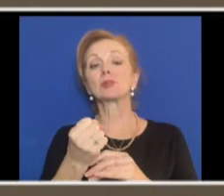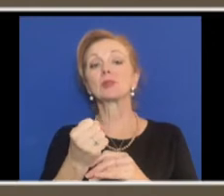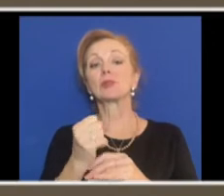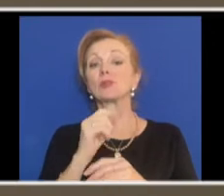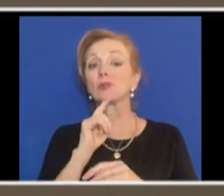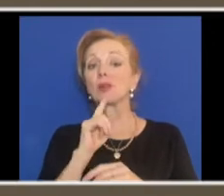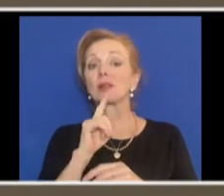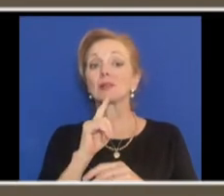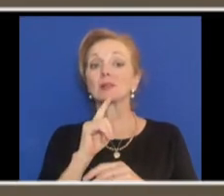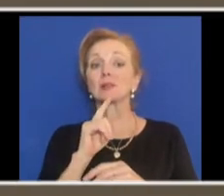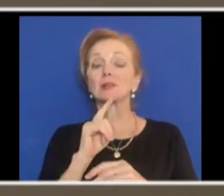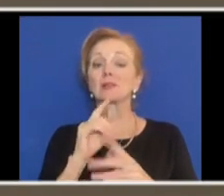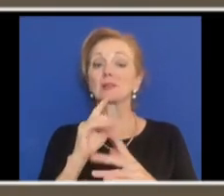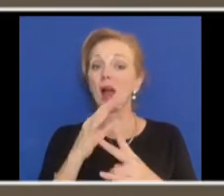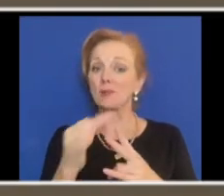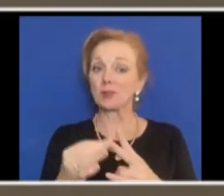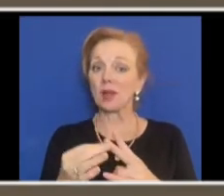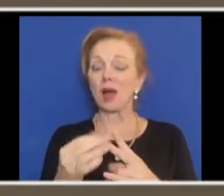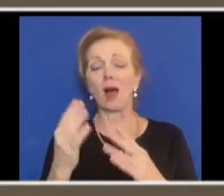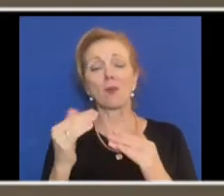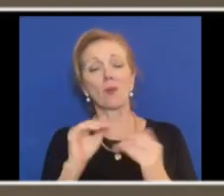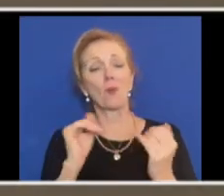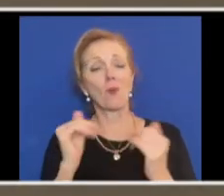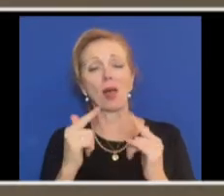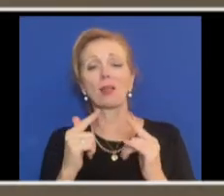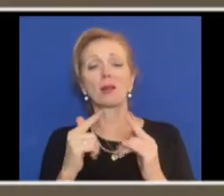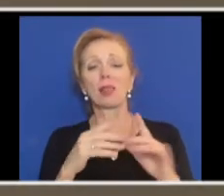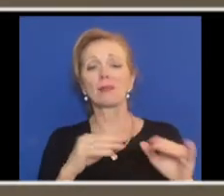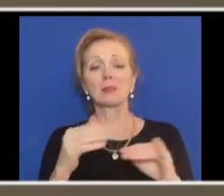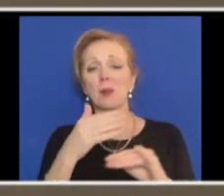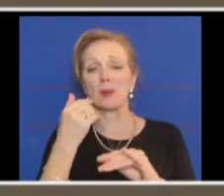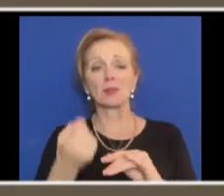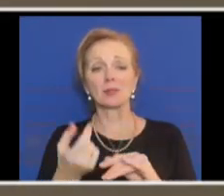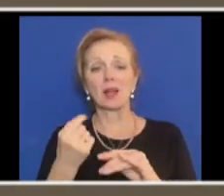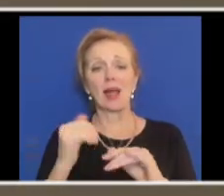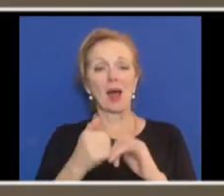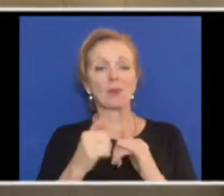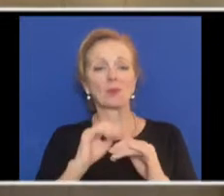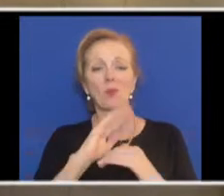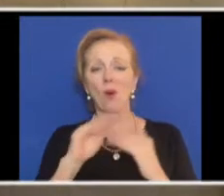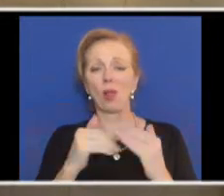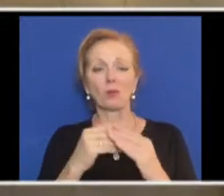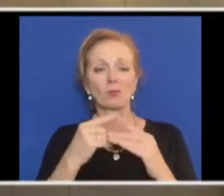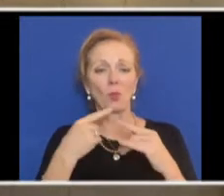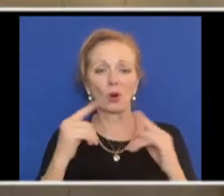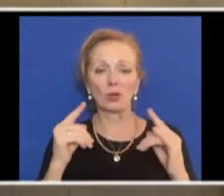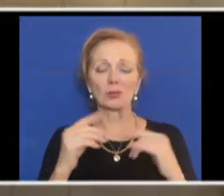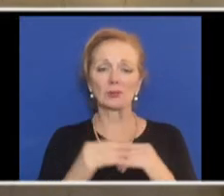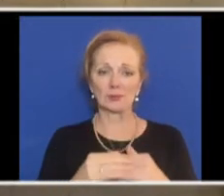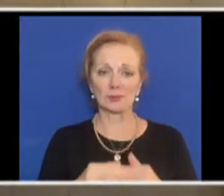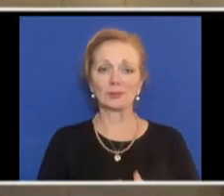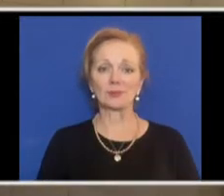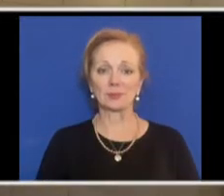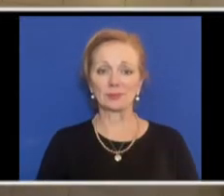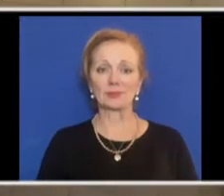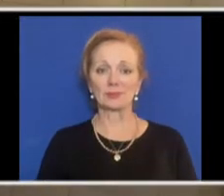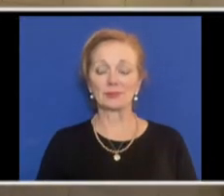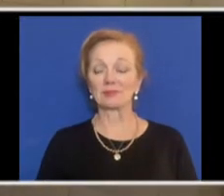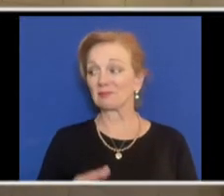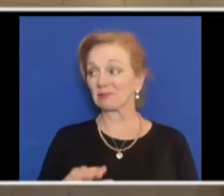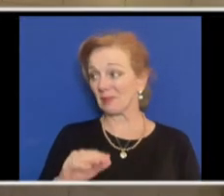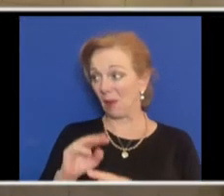a binary option so I hope everyone walks away with a better understanding of how this all works this is Mayfield's